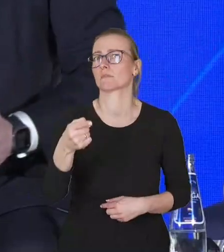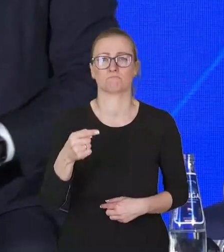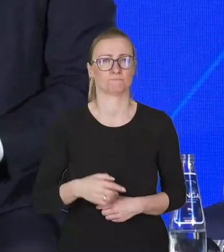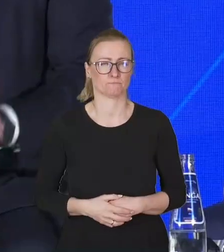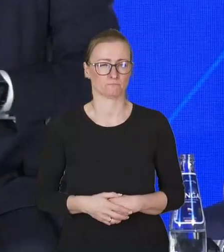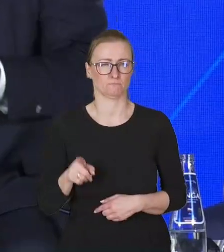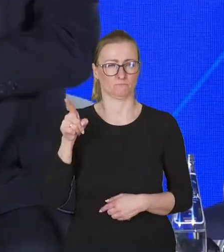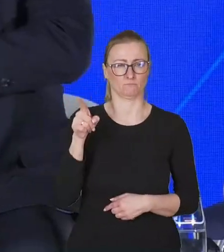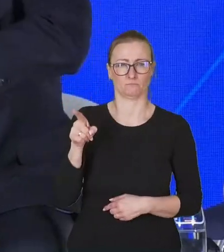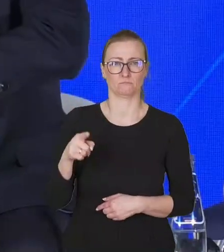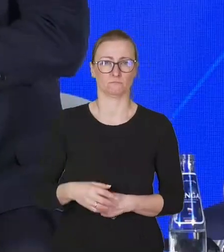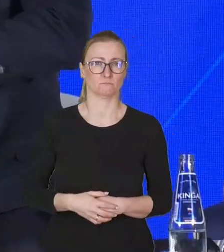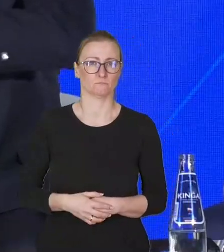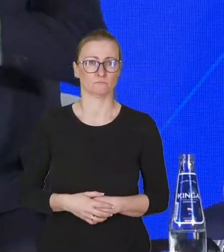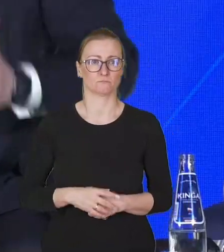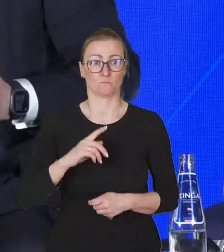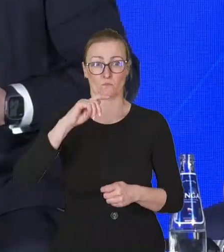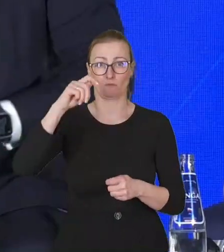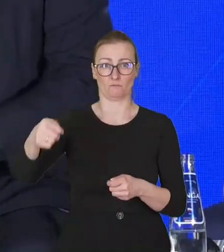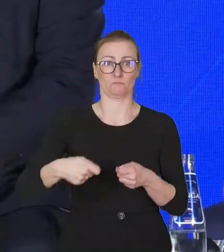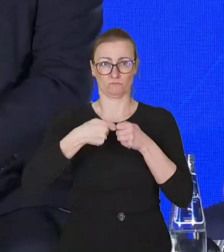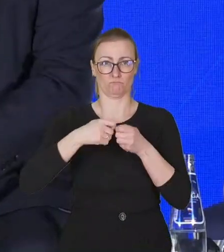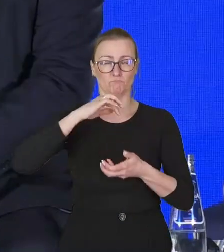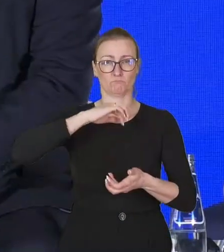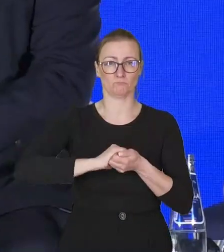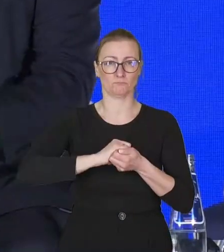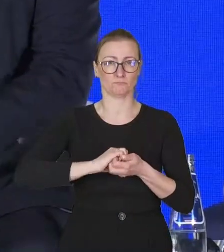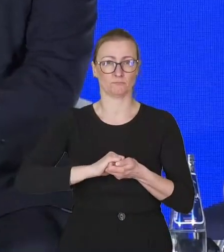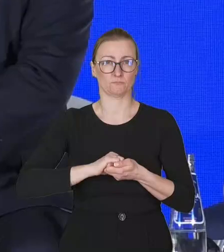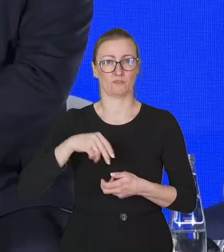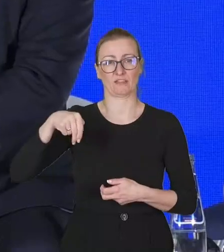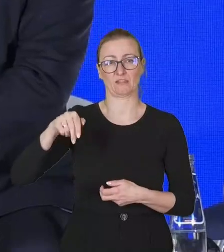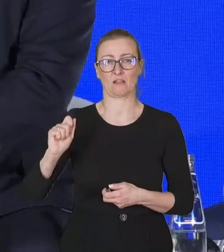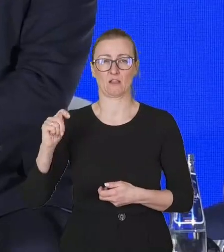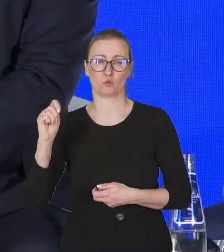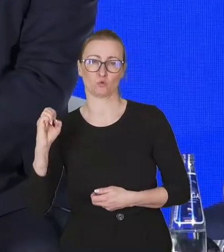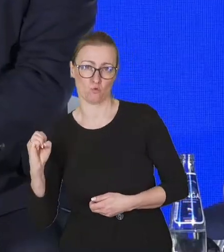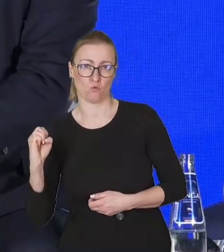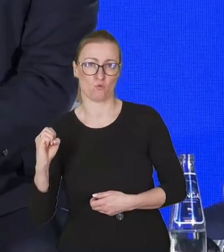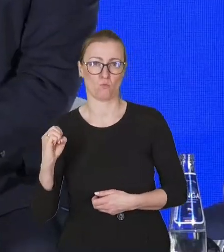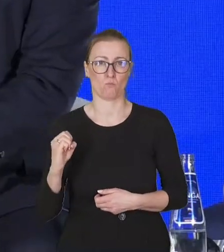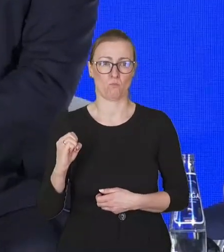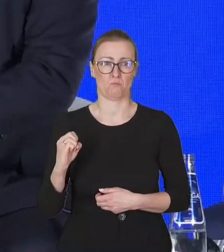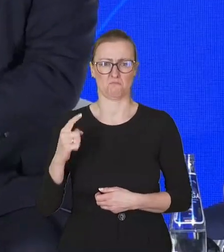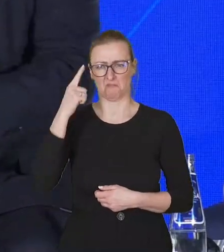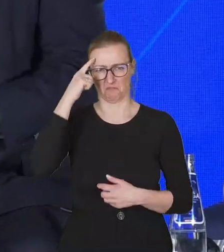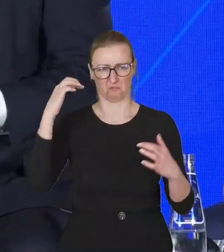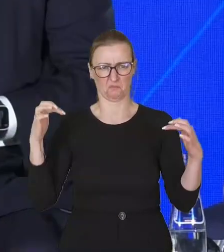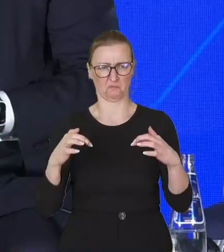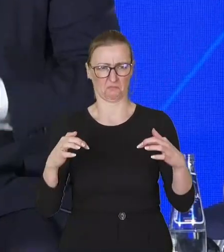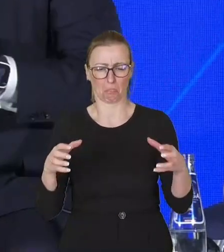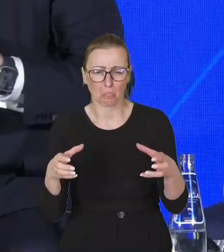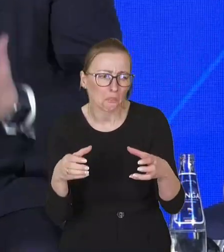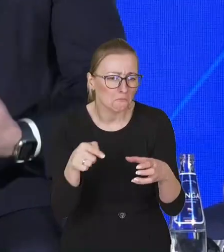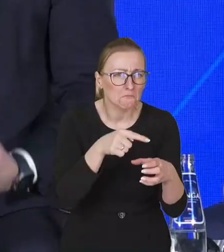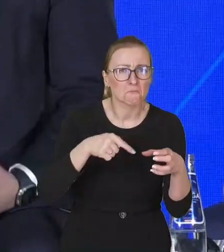it was true or not, well, definitely today NATO is not at this stage, and it's changed completely. With the EU, I would never